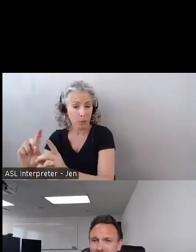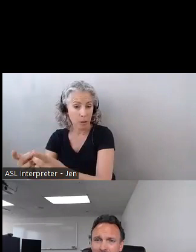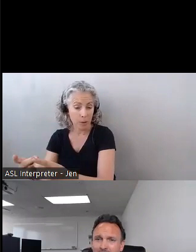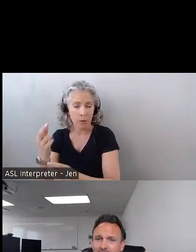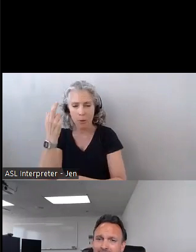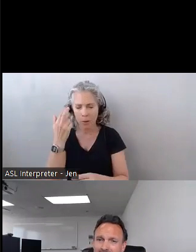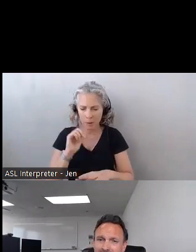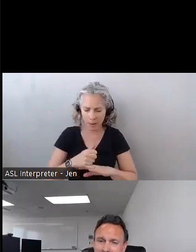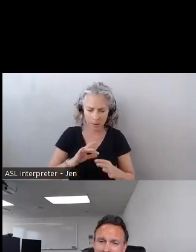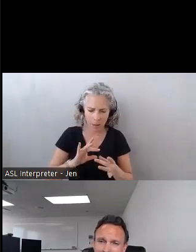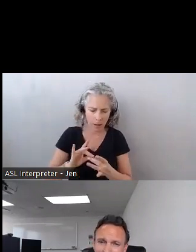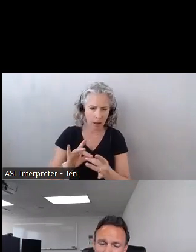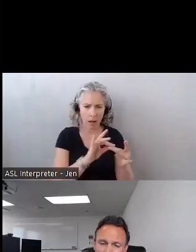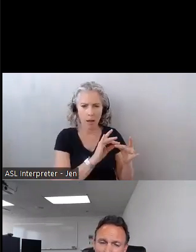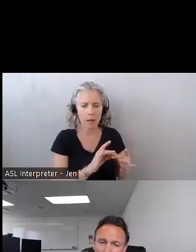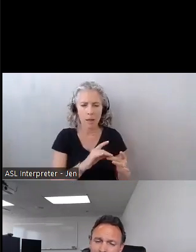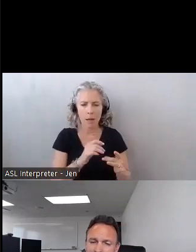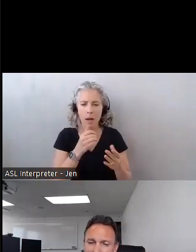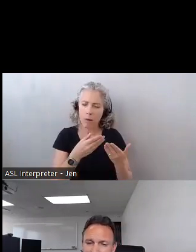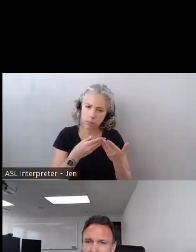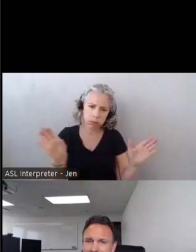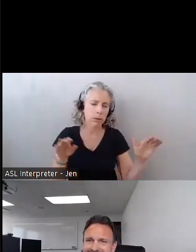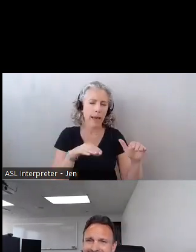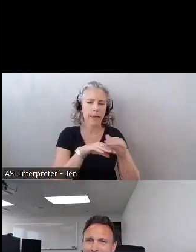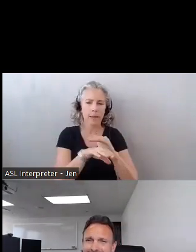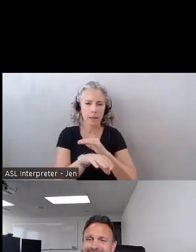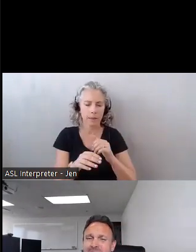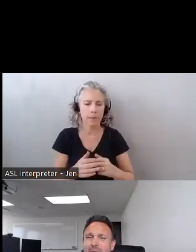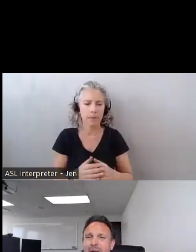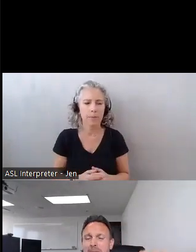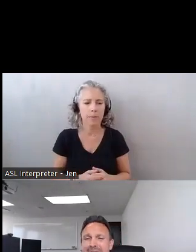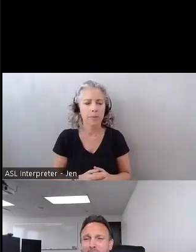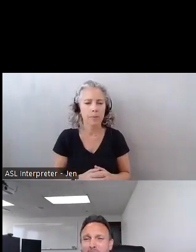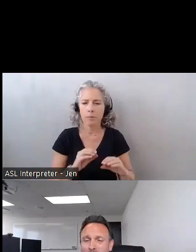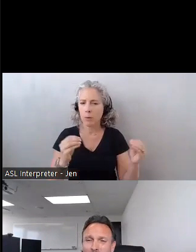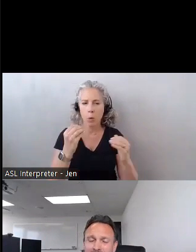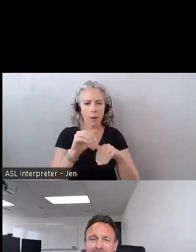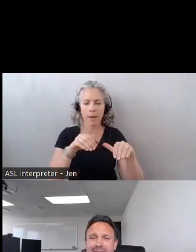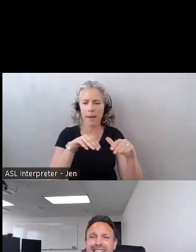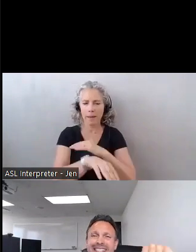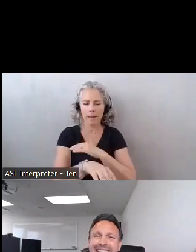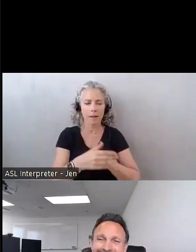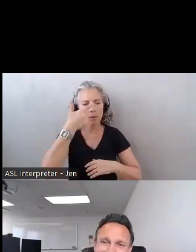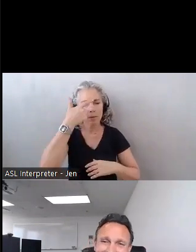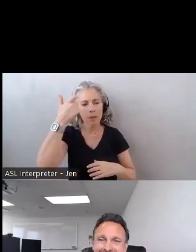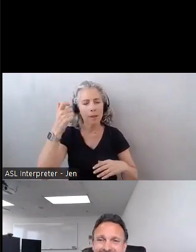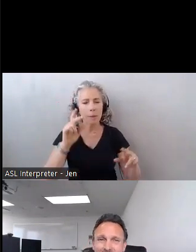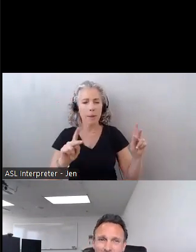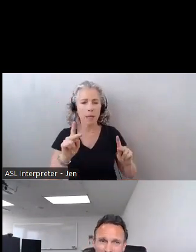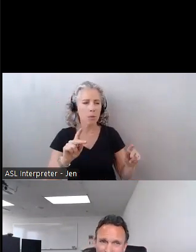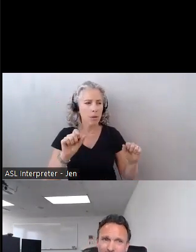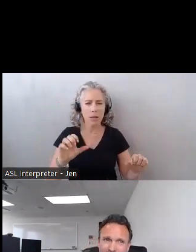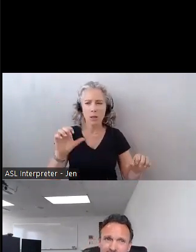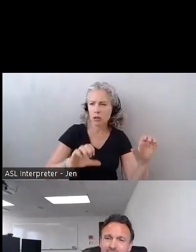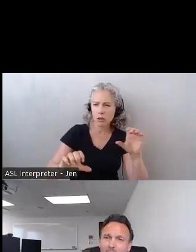of this unbridled access, because what we're looking at is the places where people could seek assistance. And